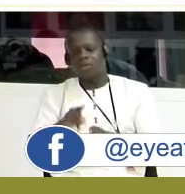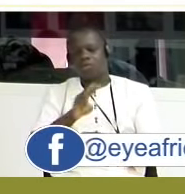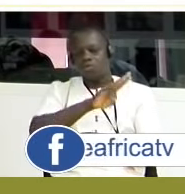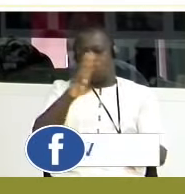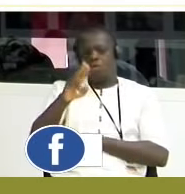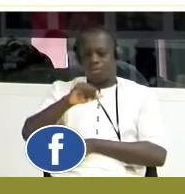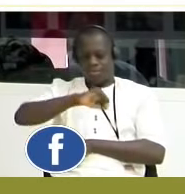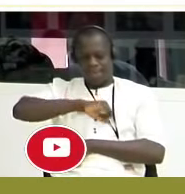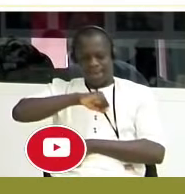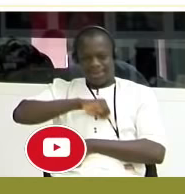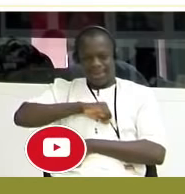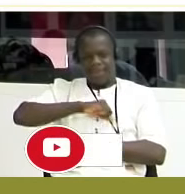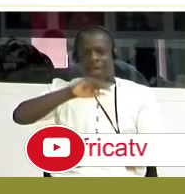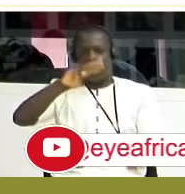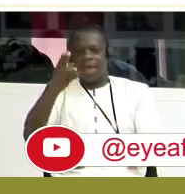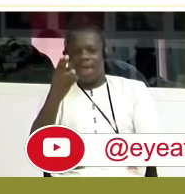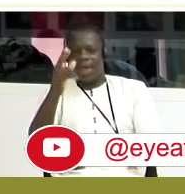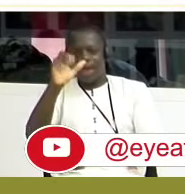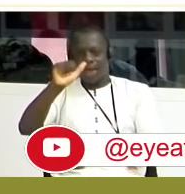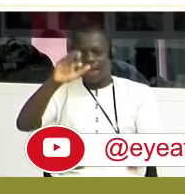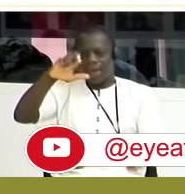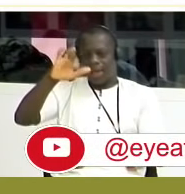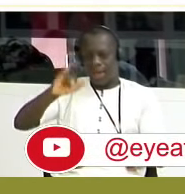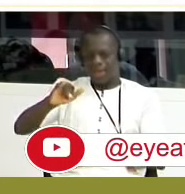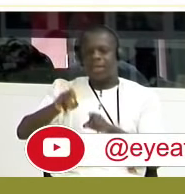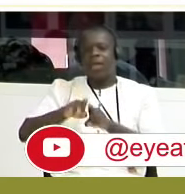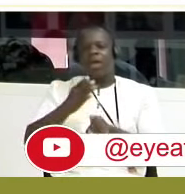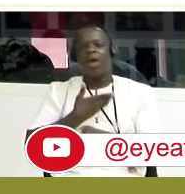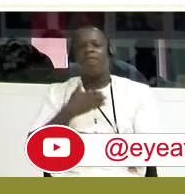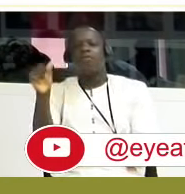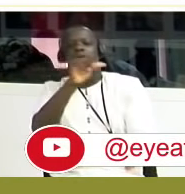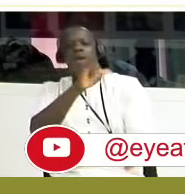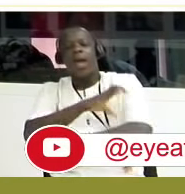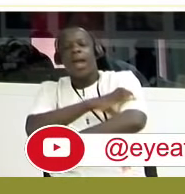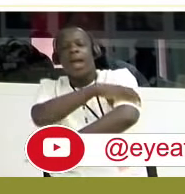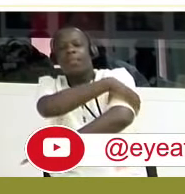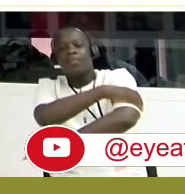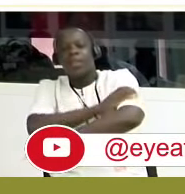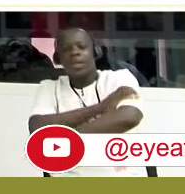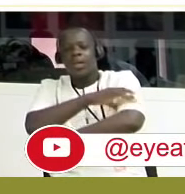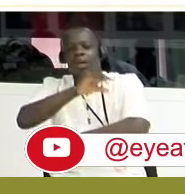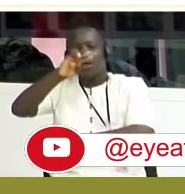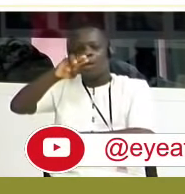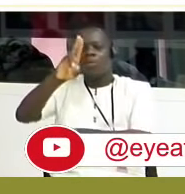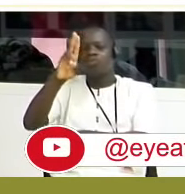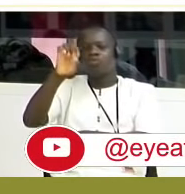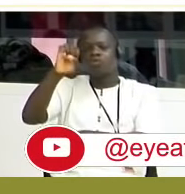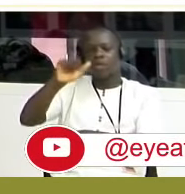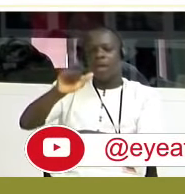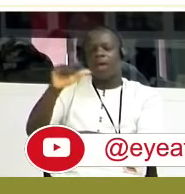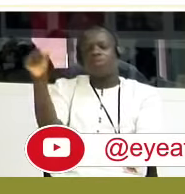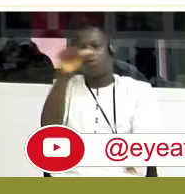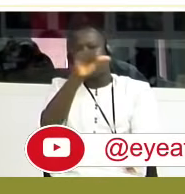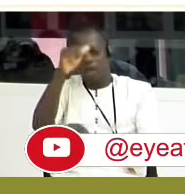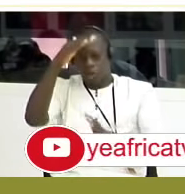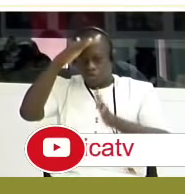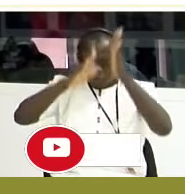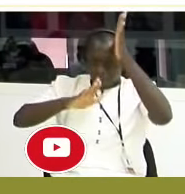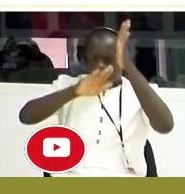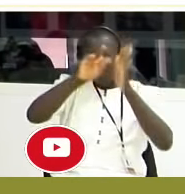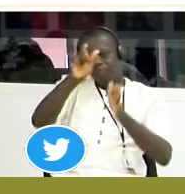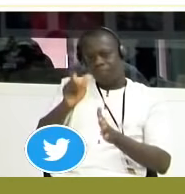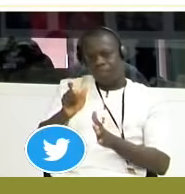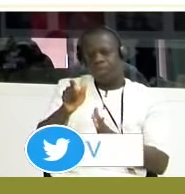Harry Valentine, late Captain Musa Molo Balde, and some other soldiers. Who